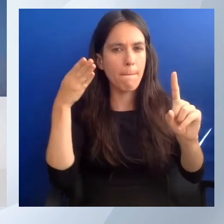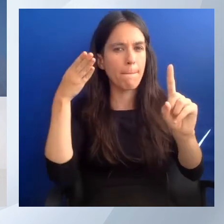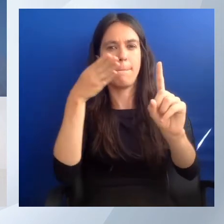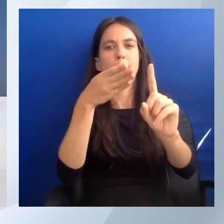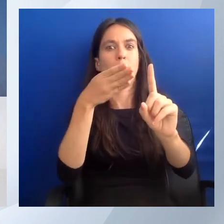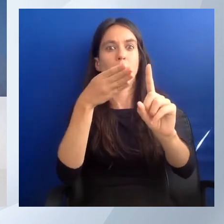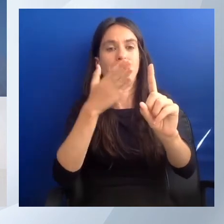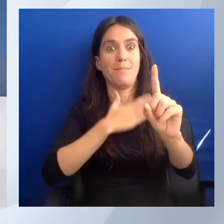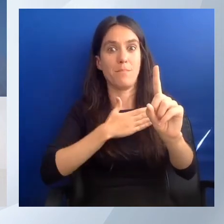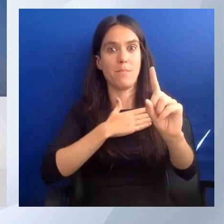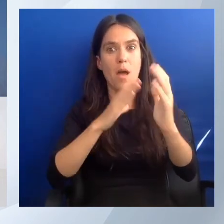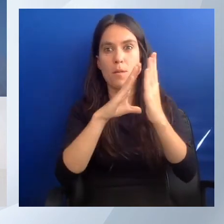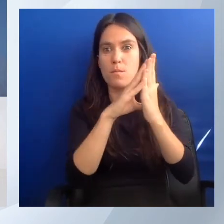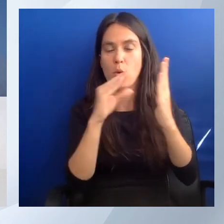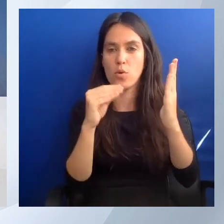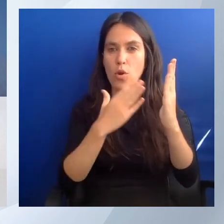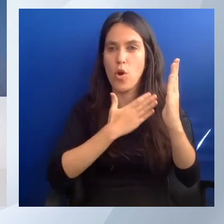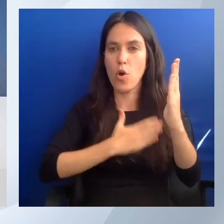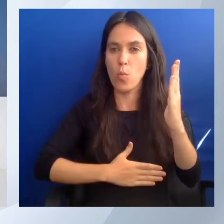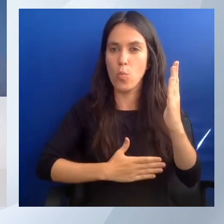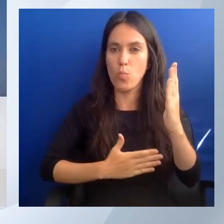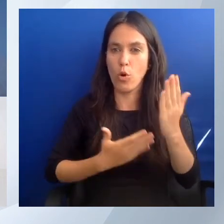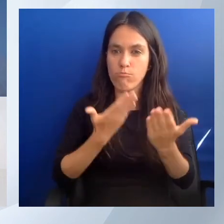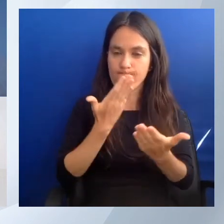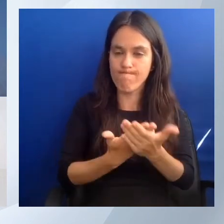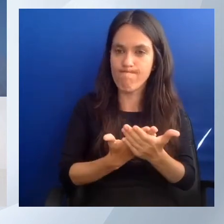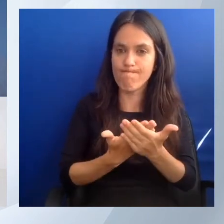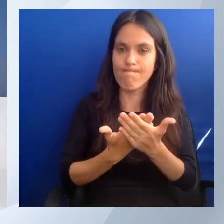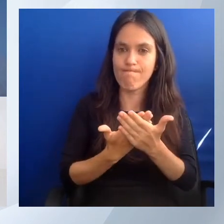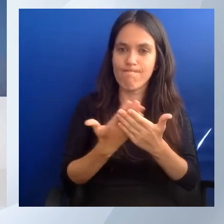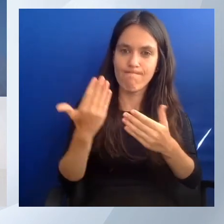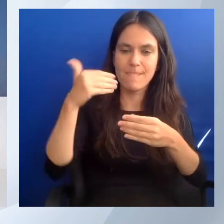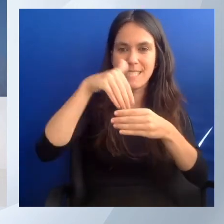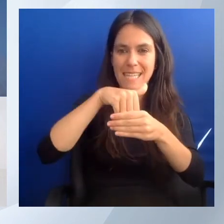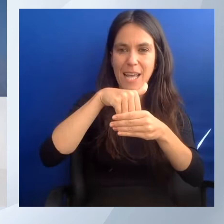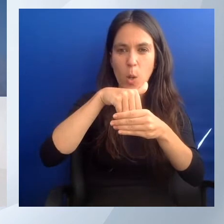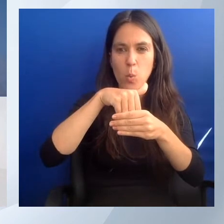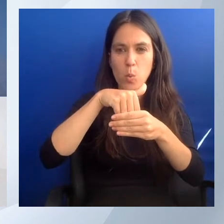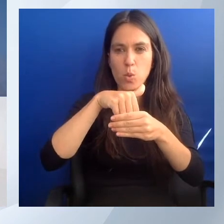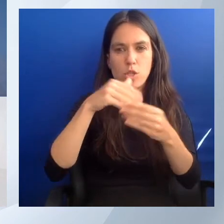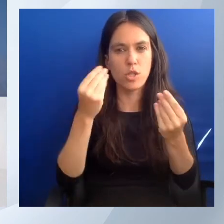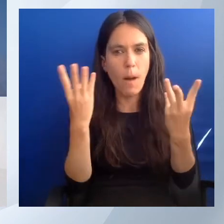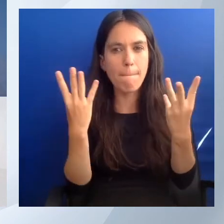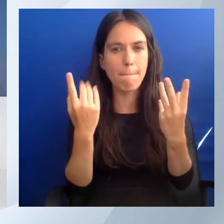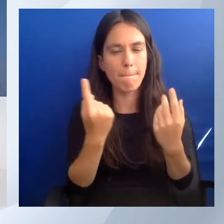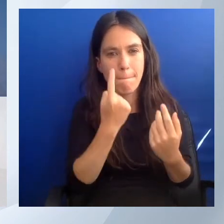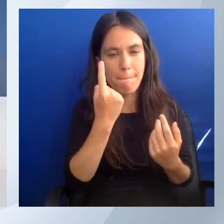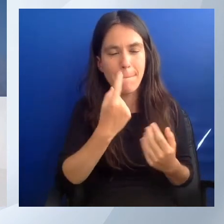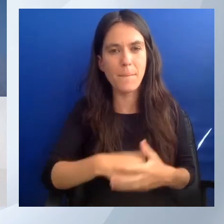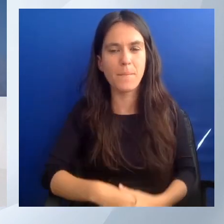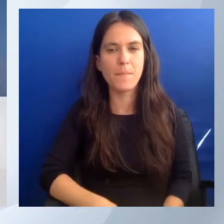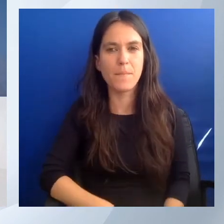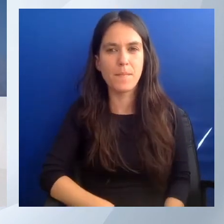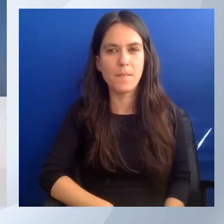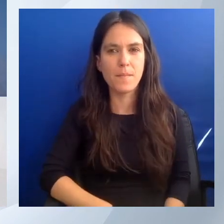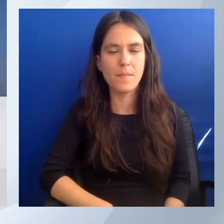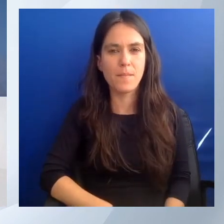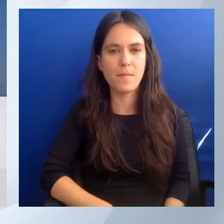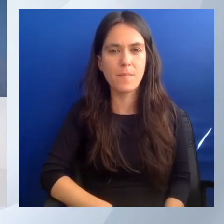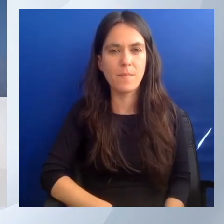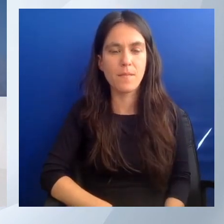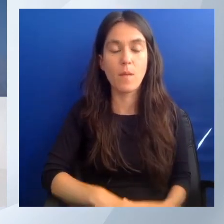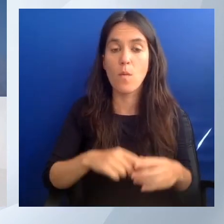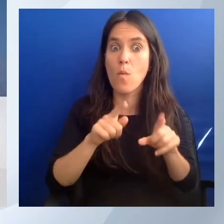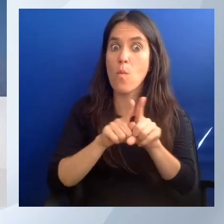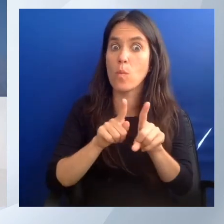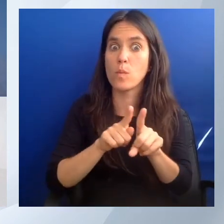is it justified to include certain sensitive attributes? Can I select on that? And also, if you are going to